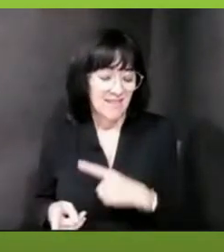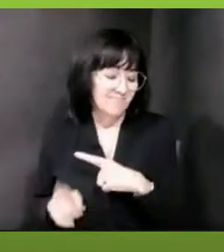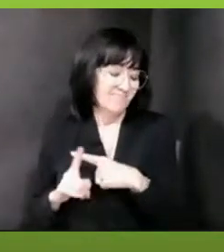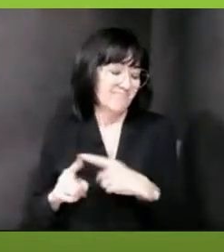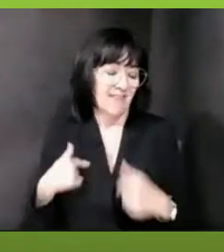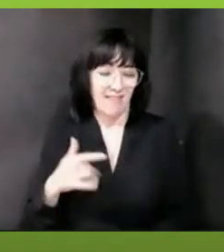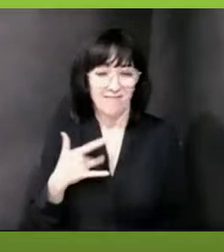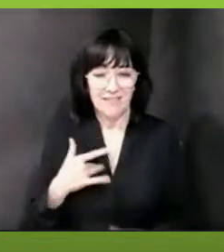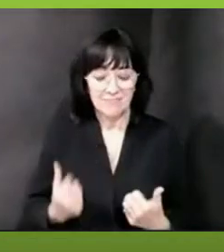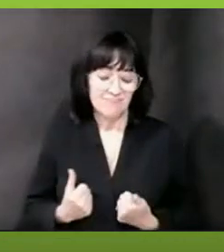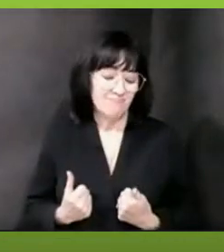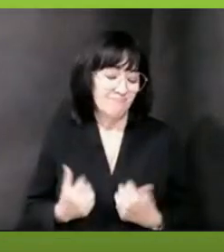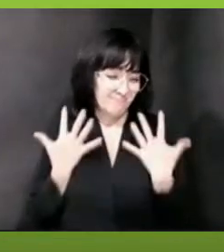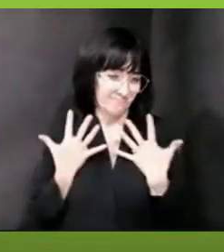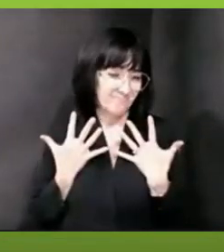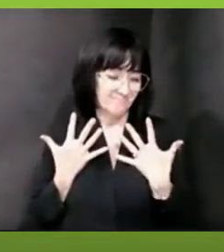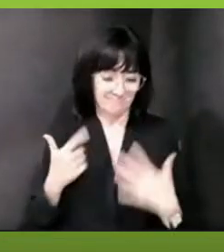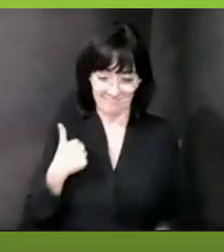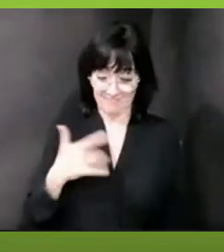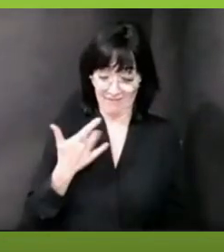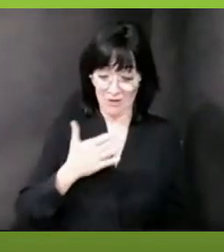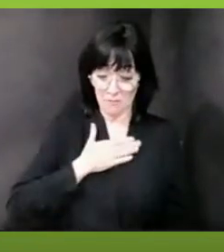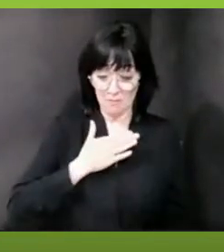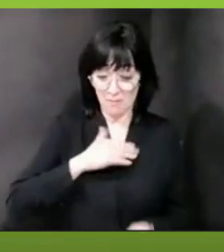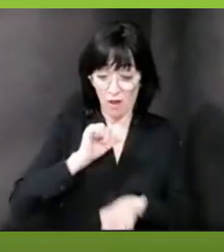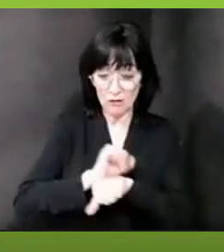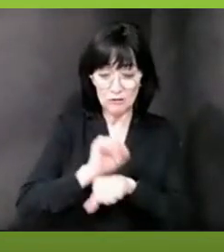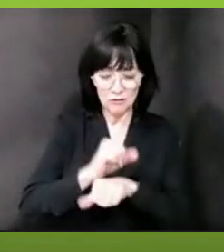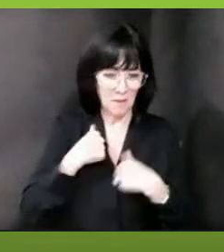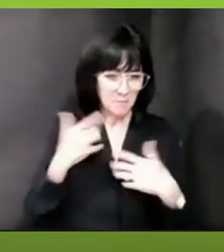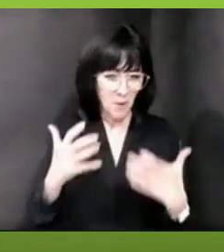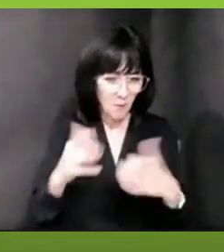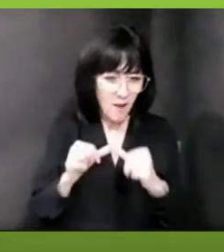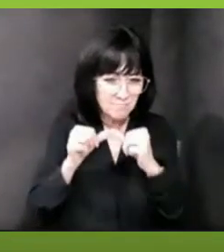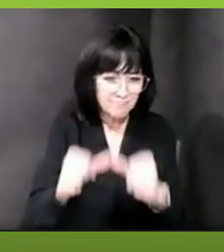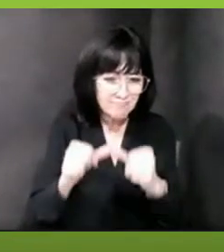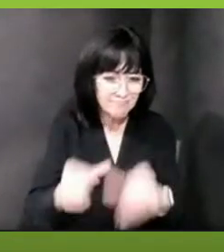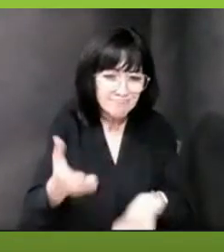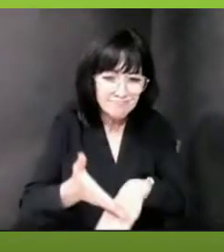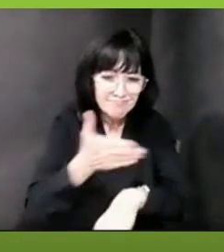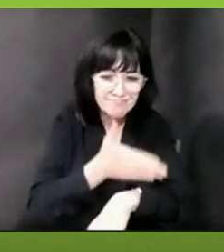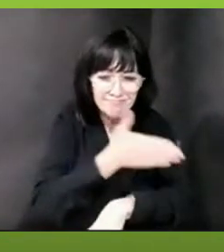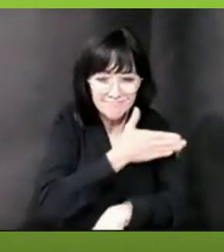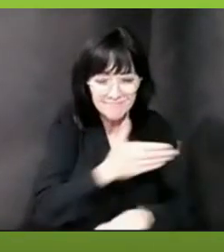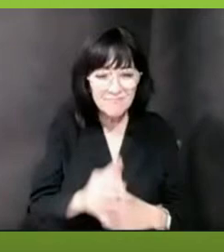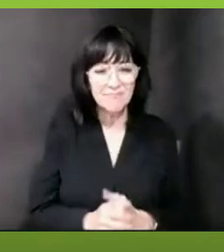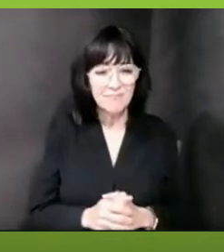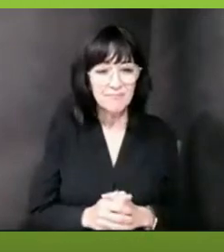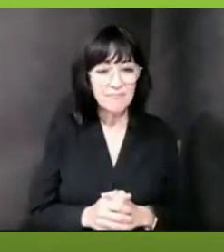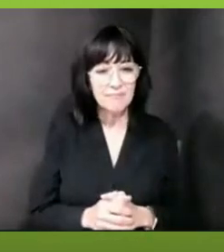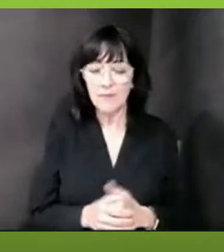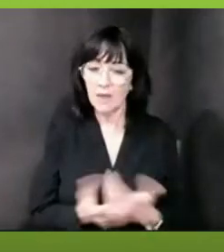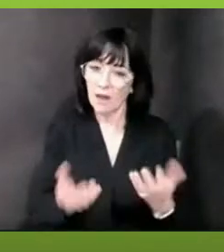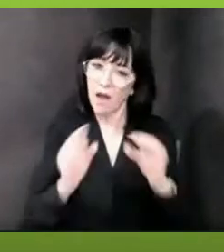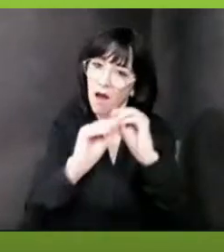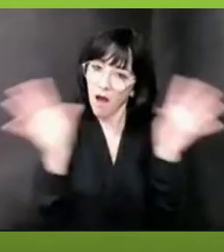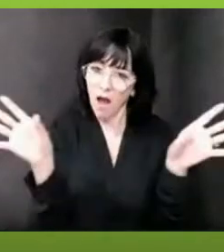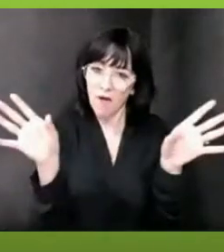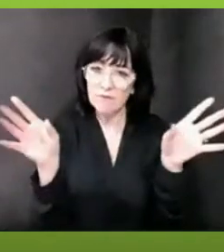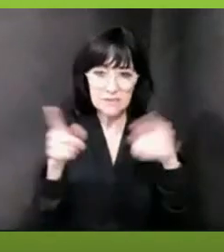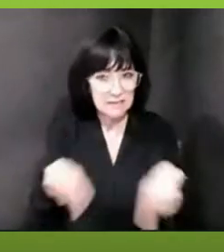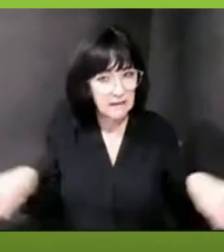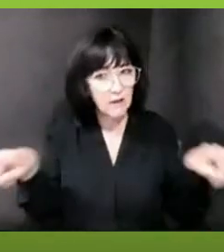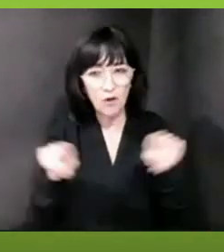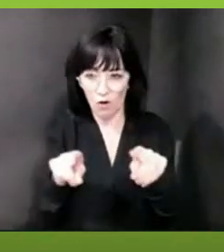to do. To get back to the question though, clearly everyone has had to adapt. We are on Zoom